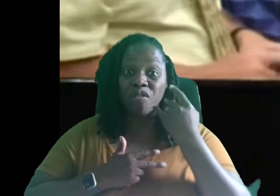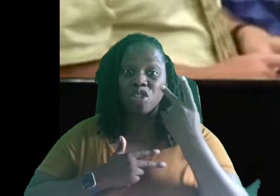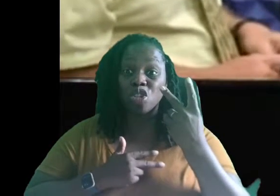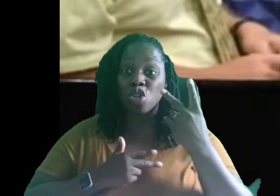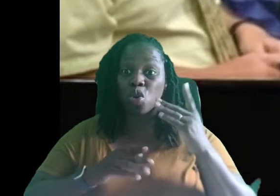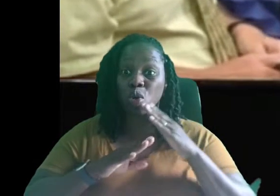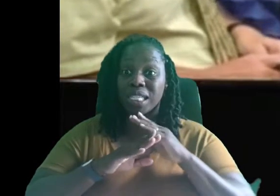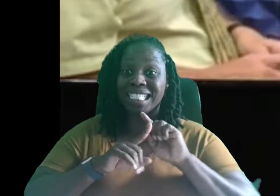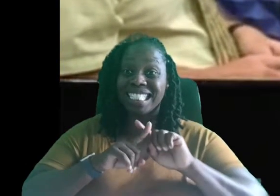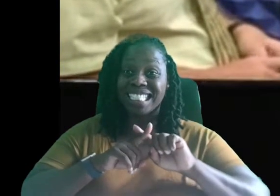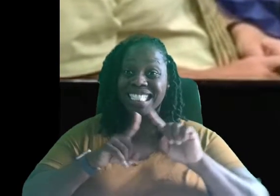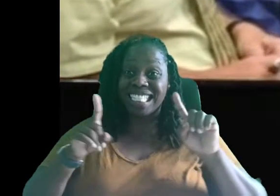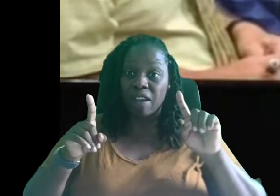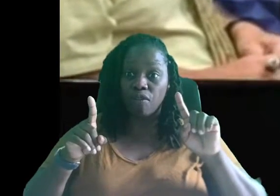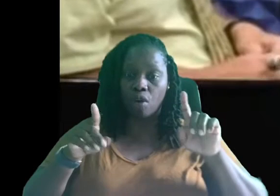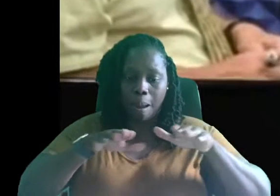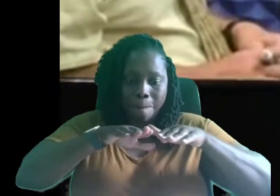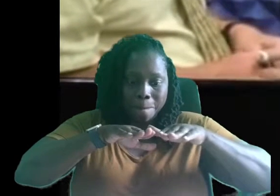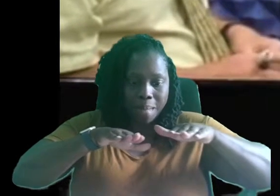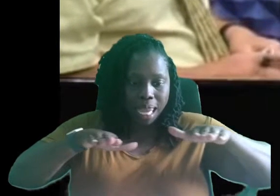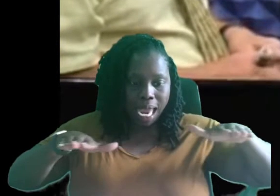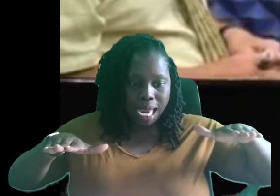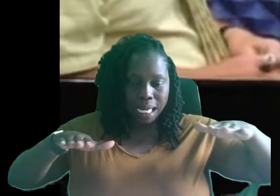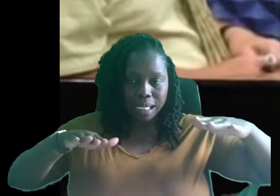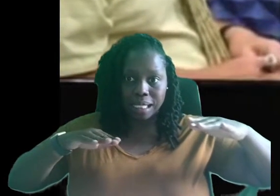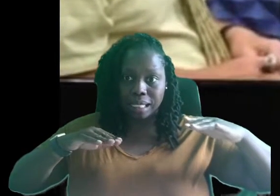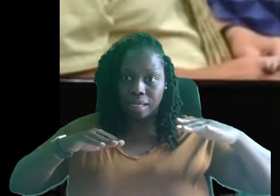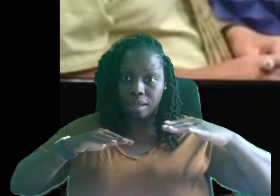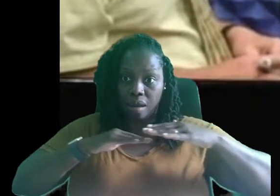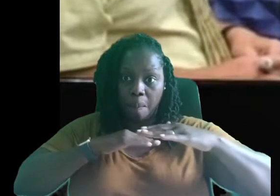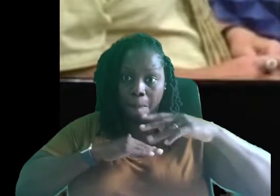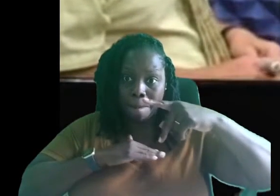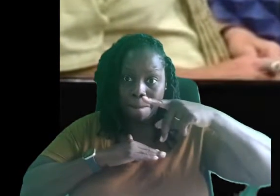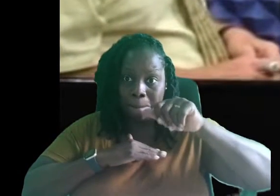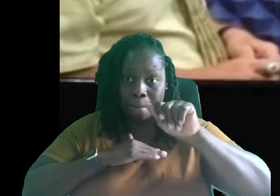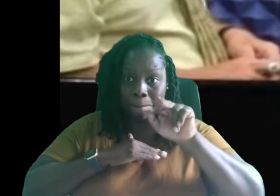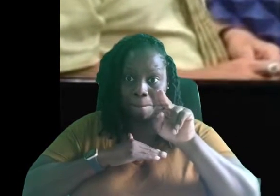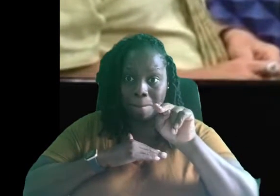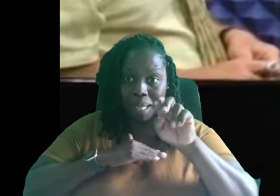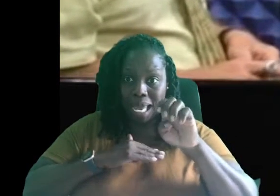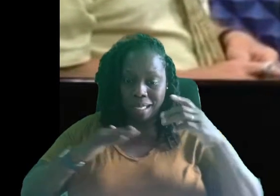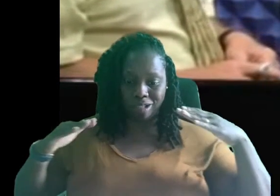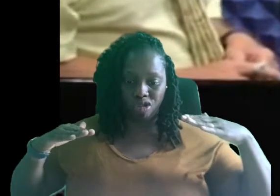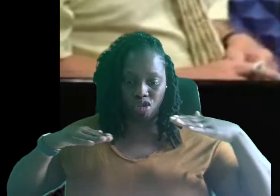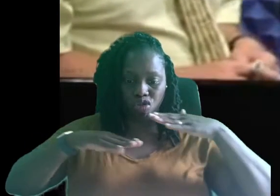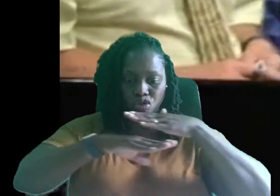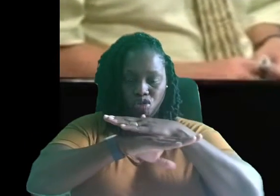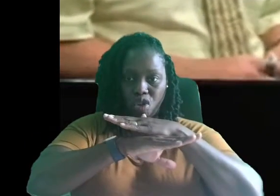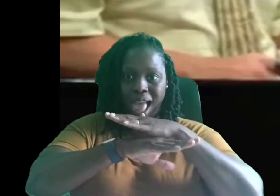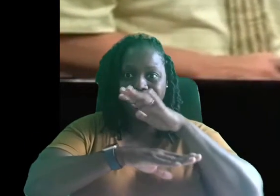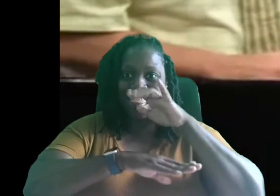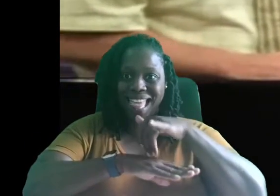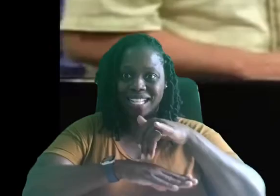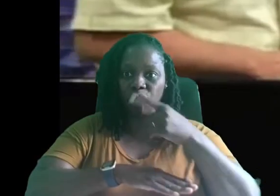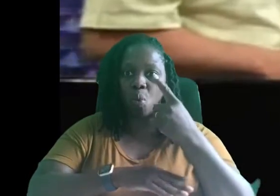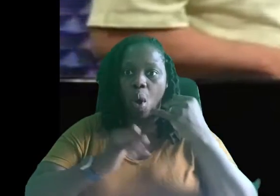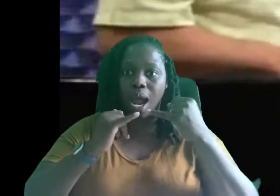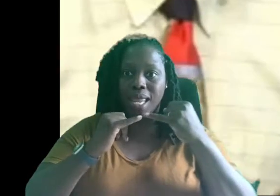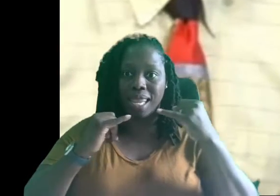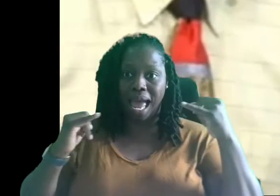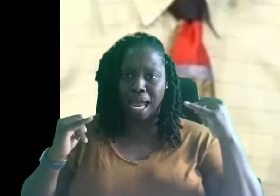postulate, if 2 different planes intersect, their intersection is exactly 1